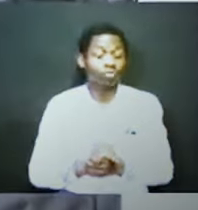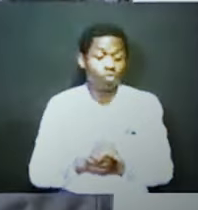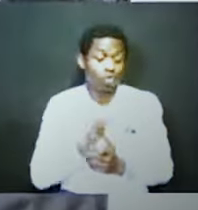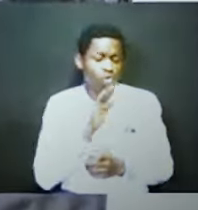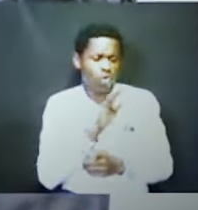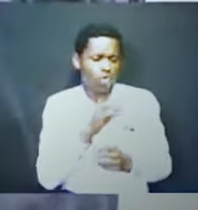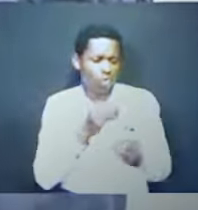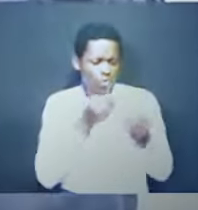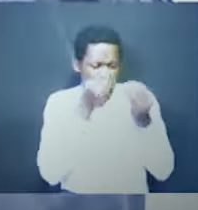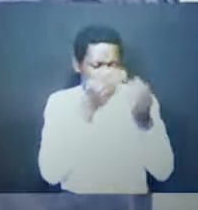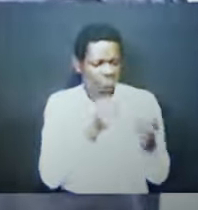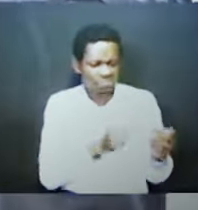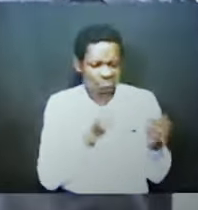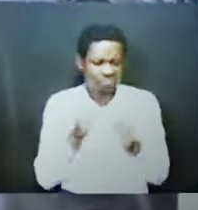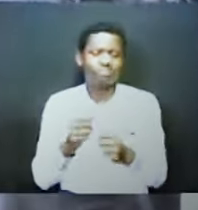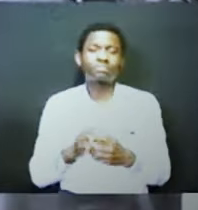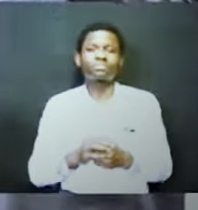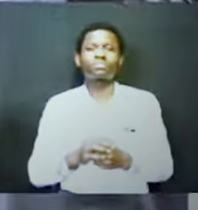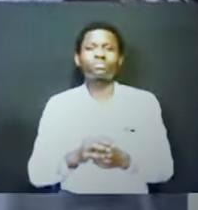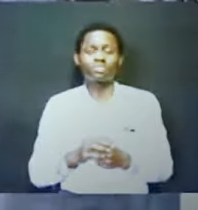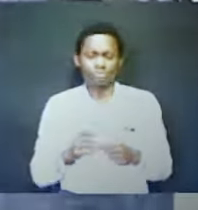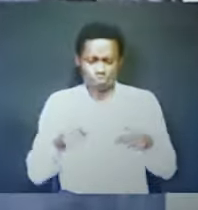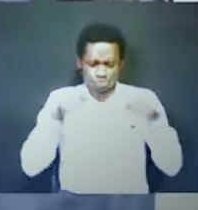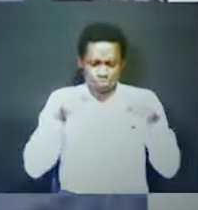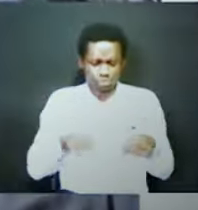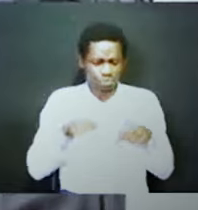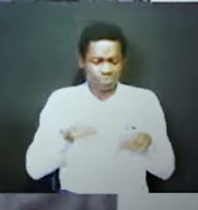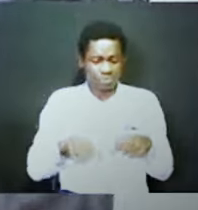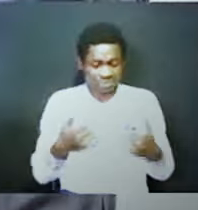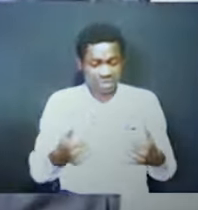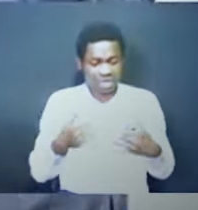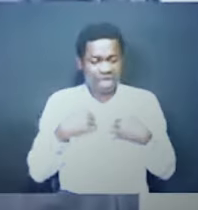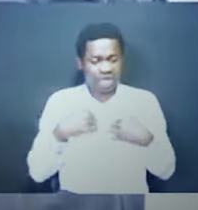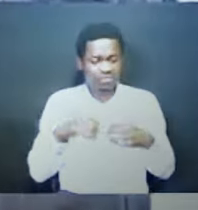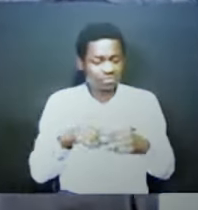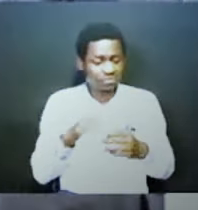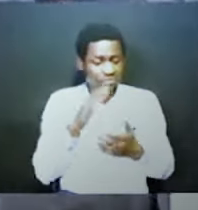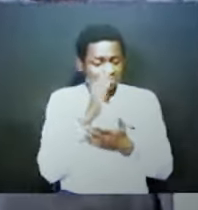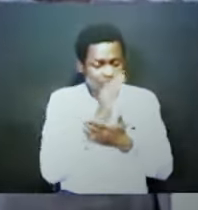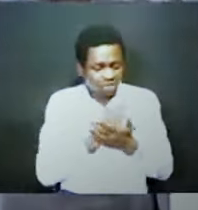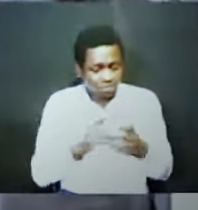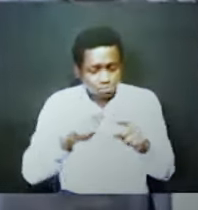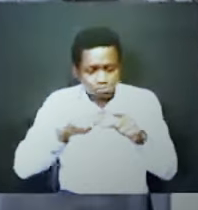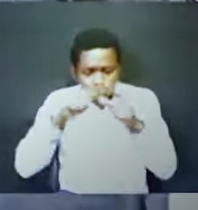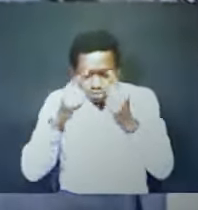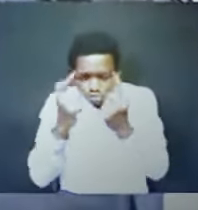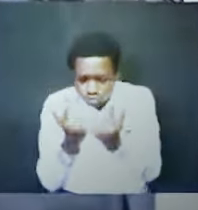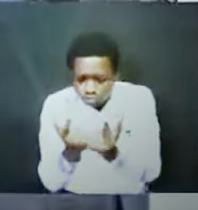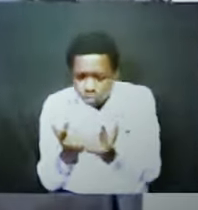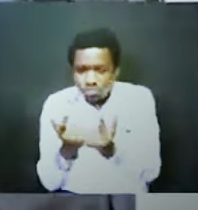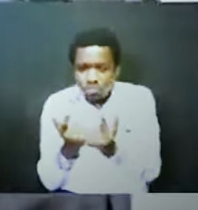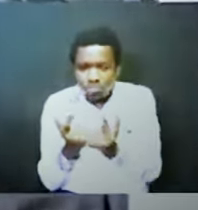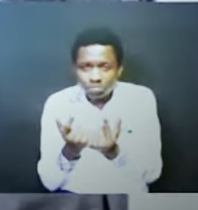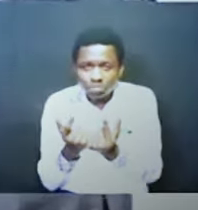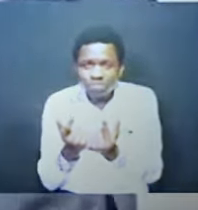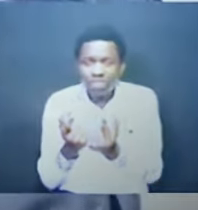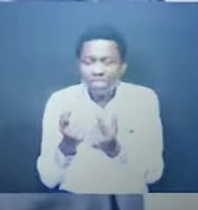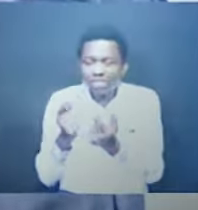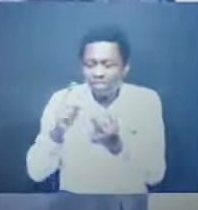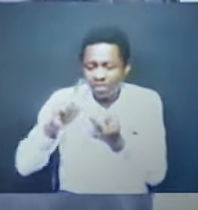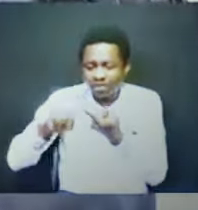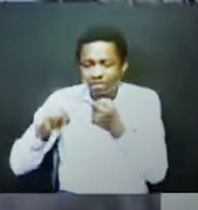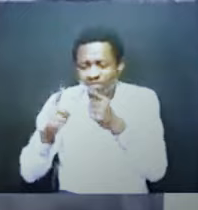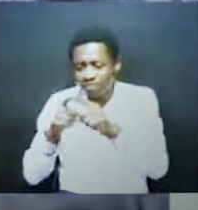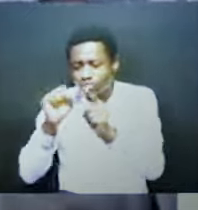even today, we still have a fraternal organization, a friendly